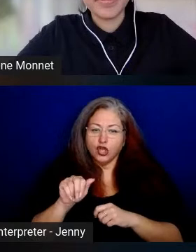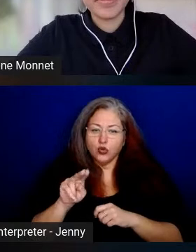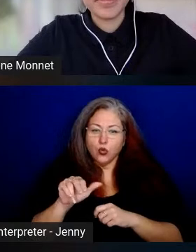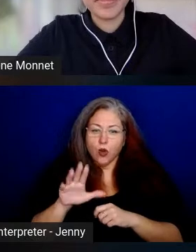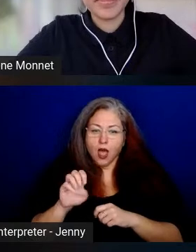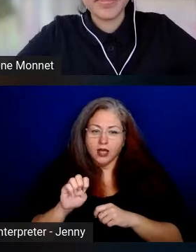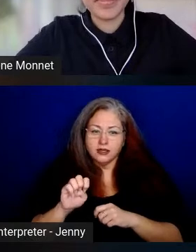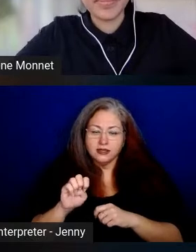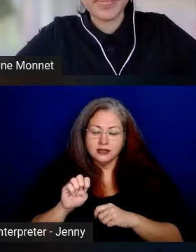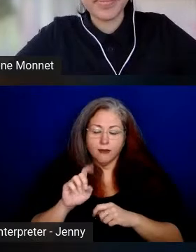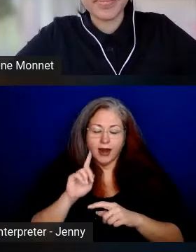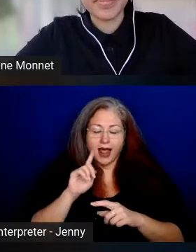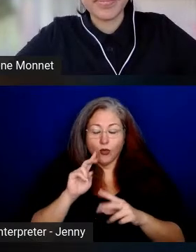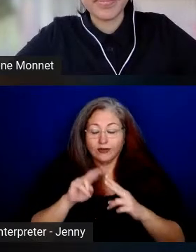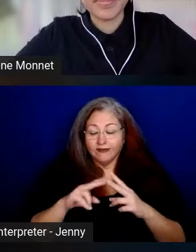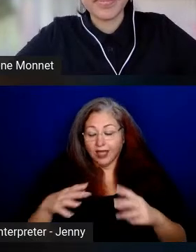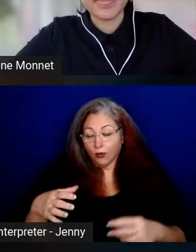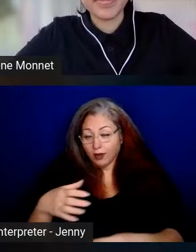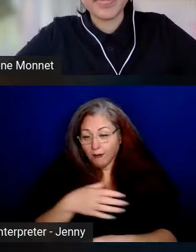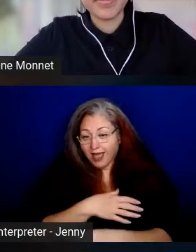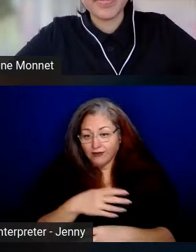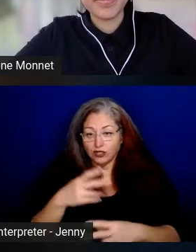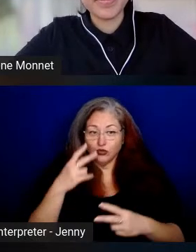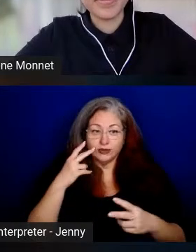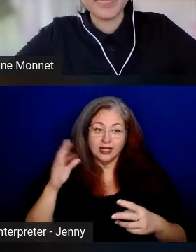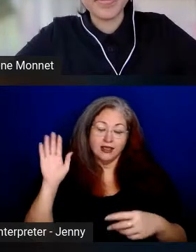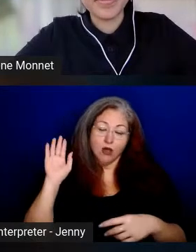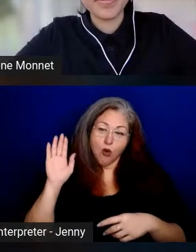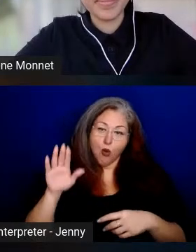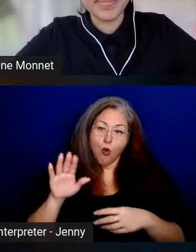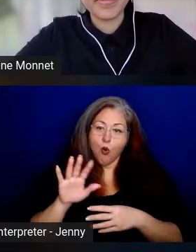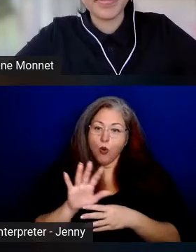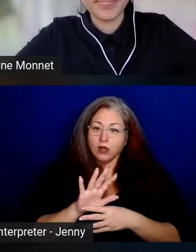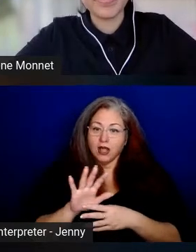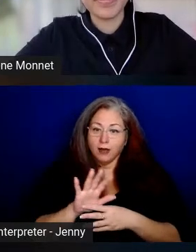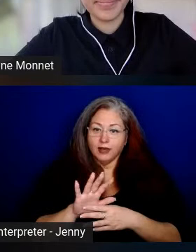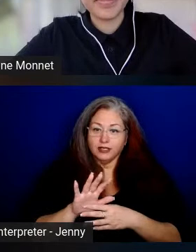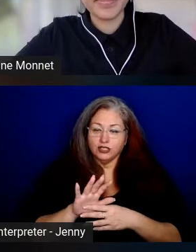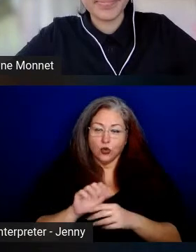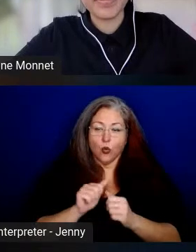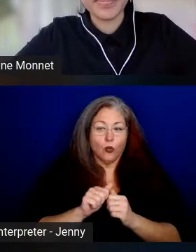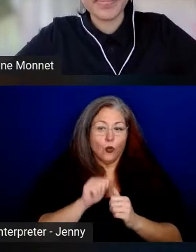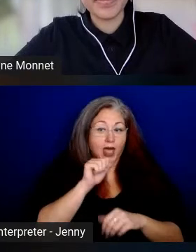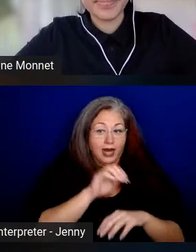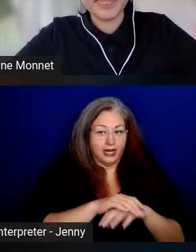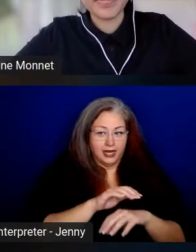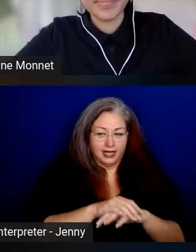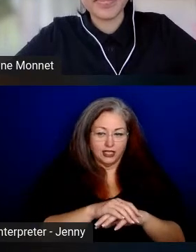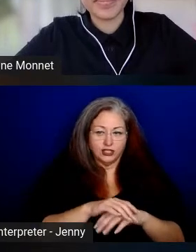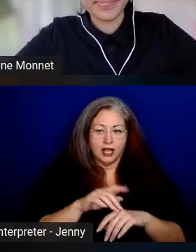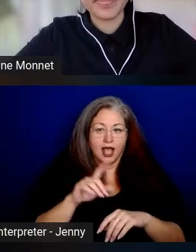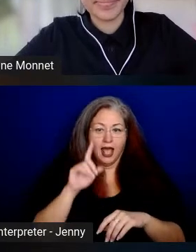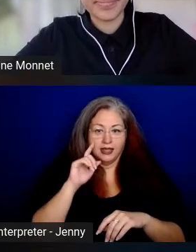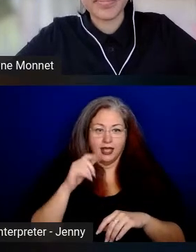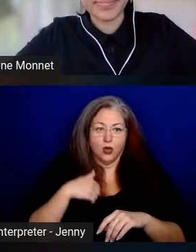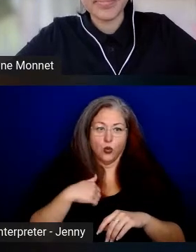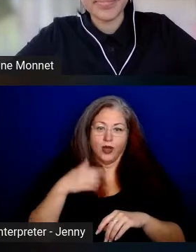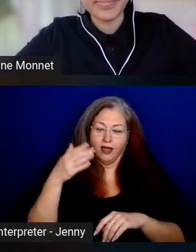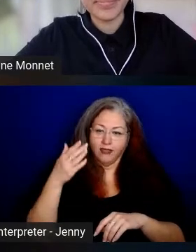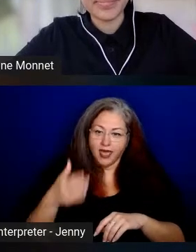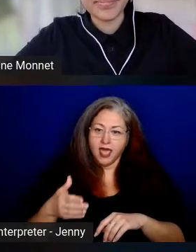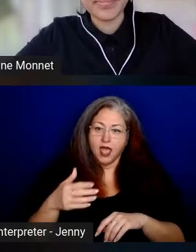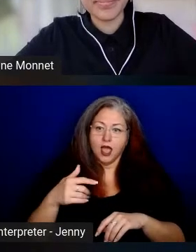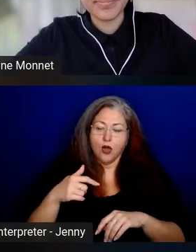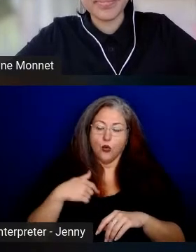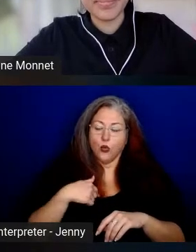just thought it was so powerful to see the whole documentary not in English, right? And I think that we're there. I think that we're there beyond